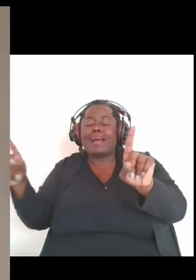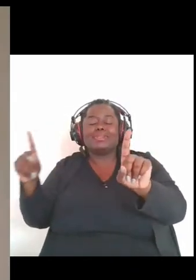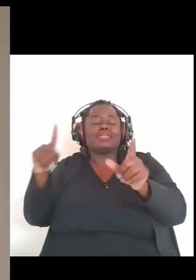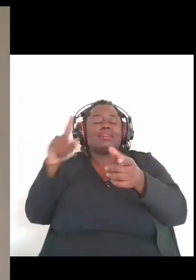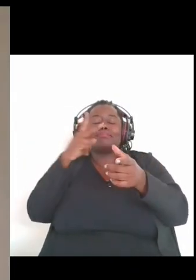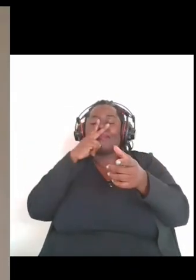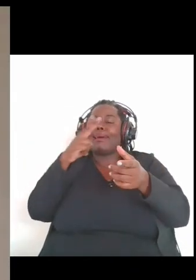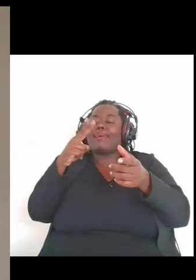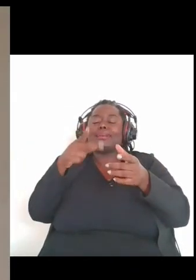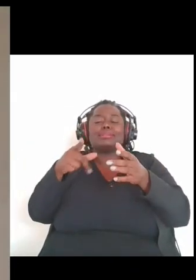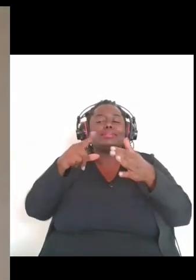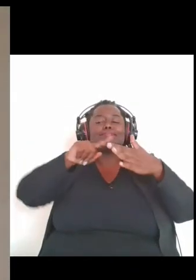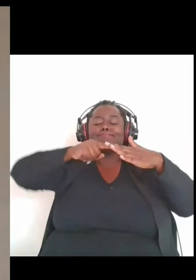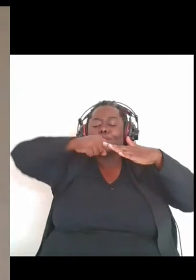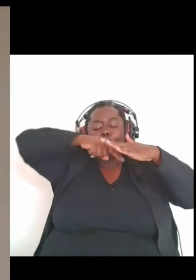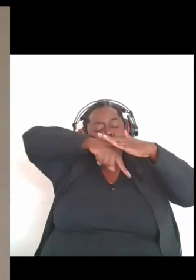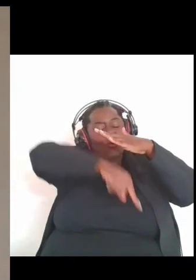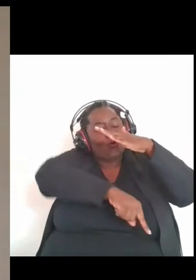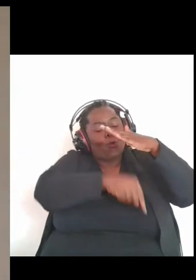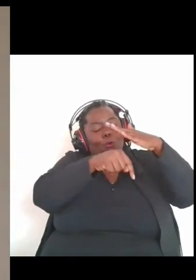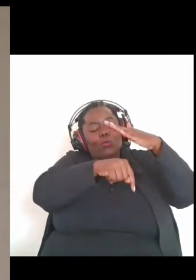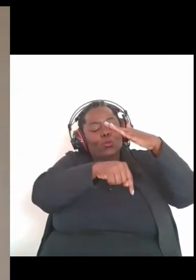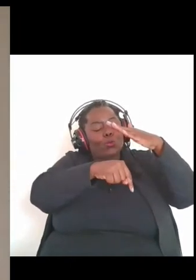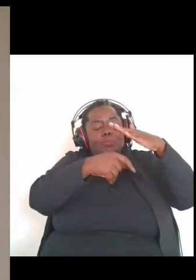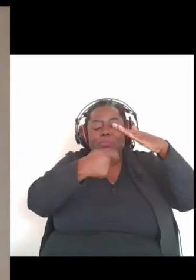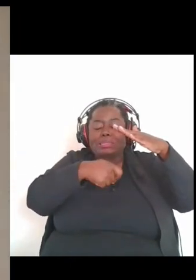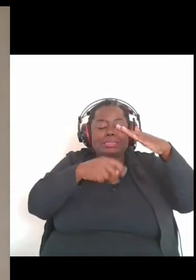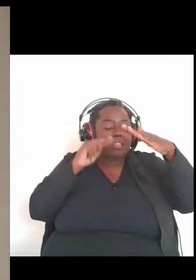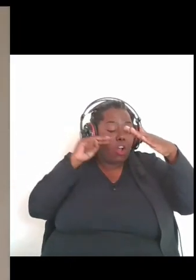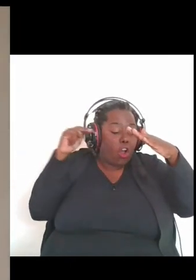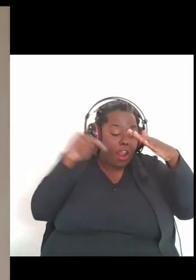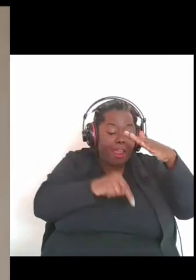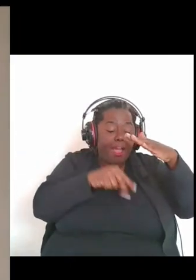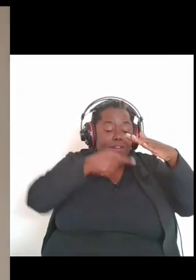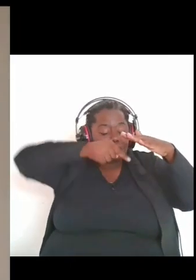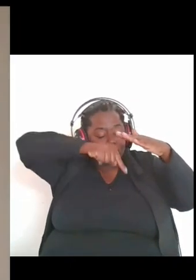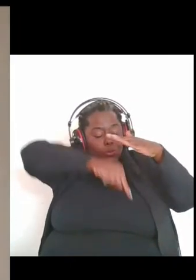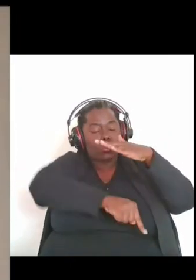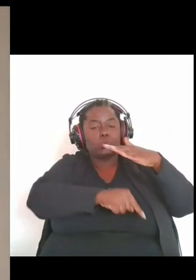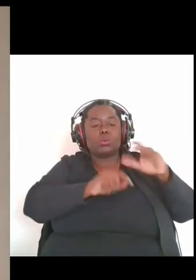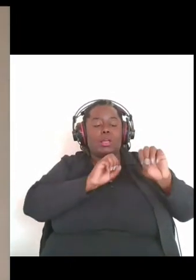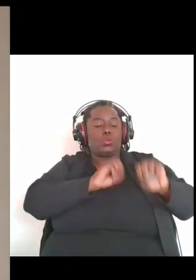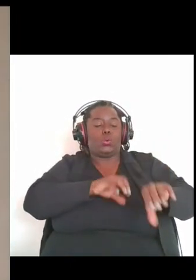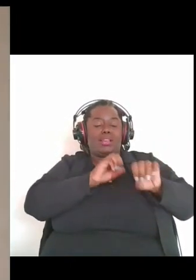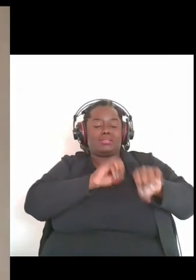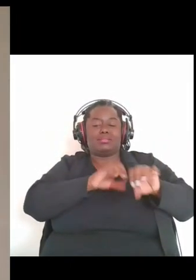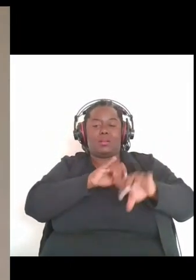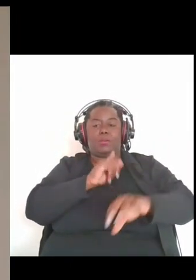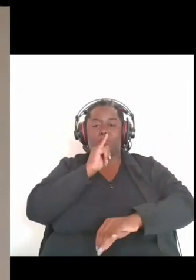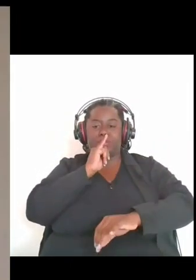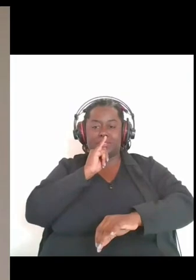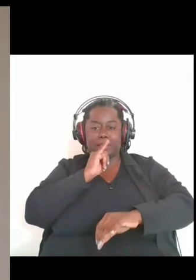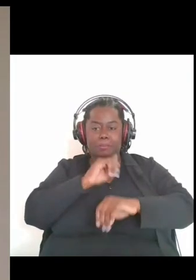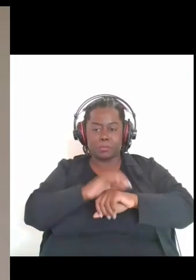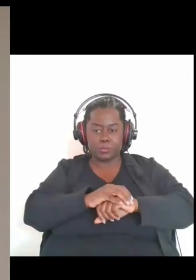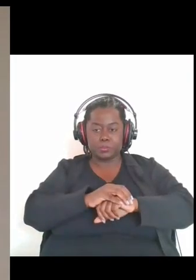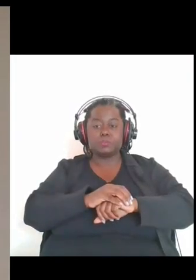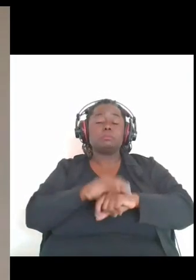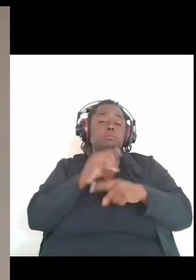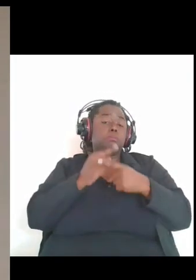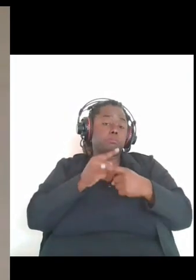transgender people but we need to go deeper into this topic related to offering new tools related to